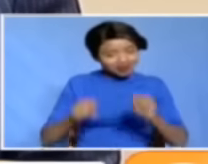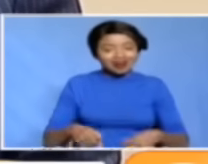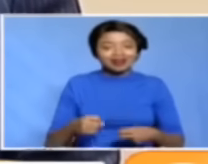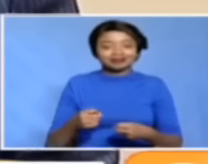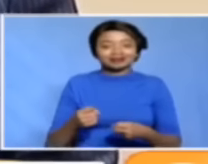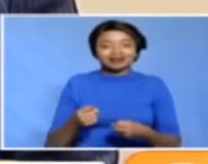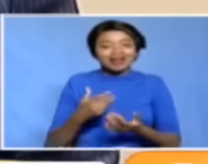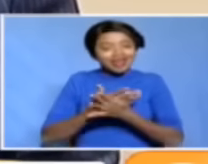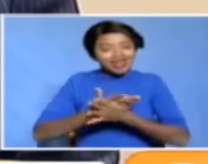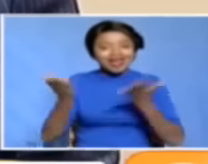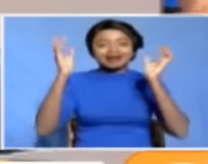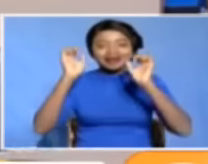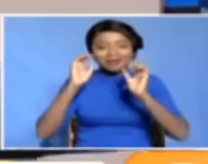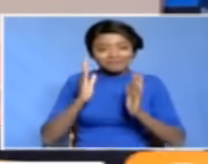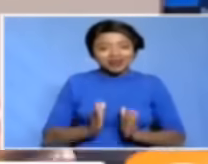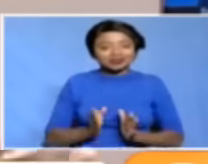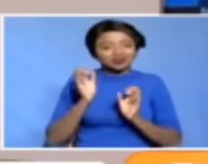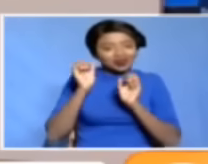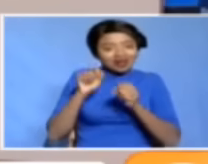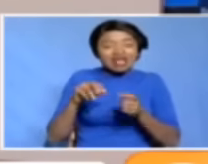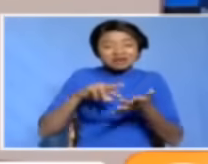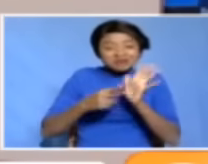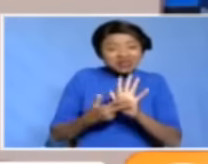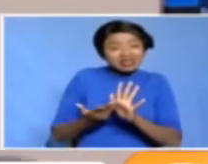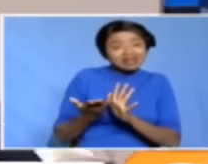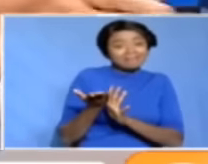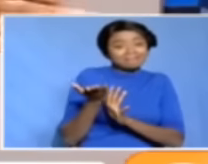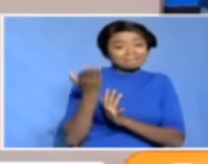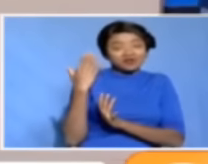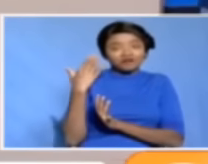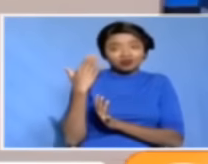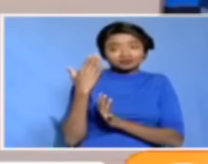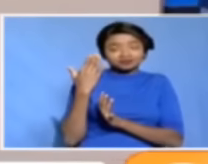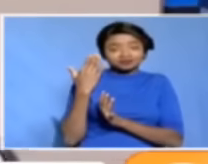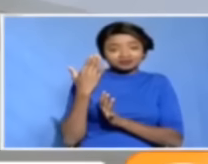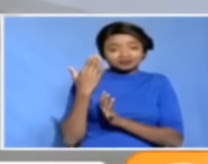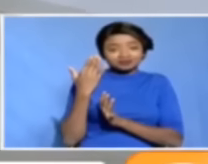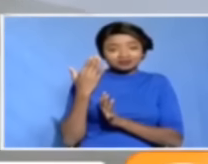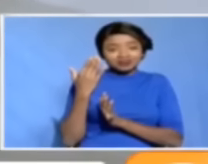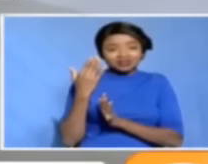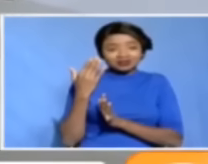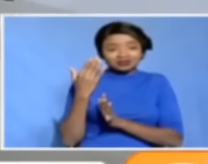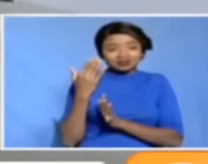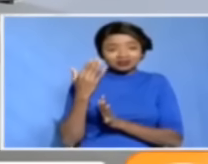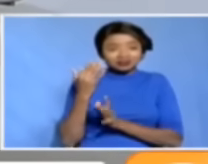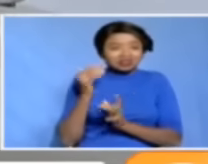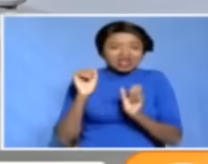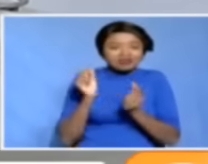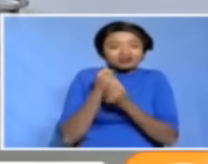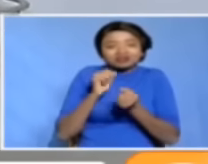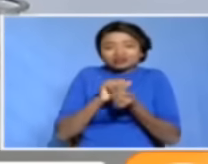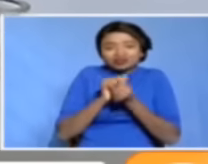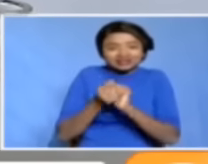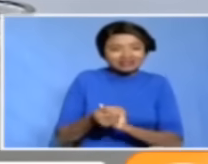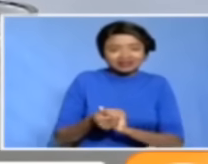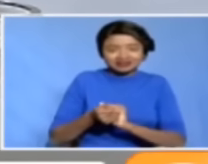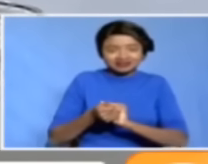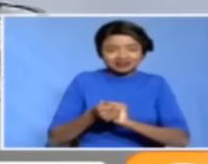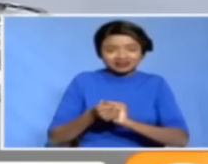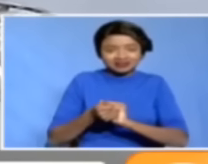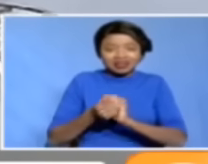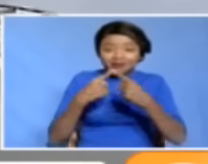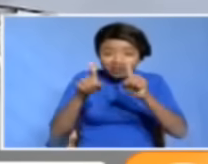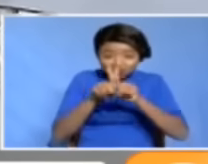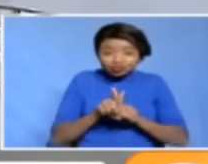So it doesn't matter. So yes, the remarks that were made before 2013, before now, yes, do not matter. Do not matter. And of course, okay, the